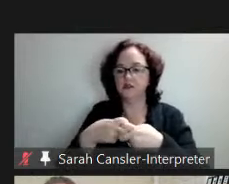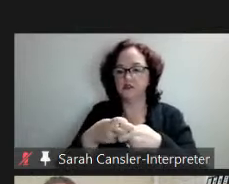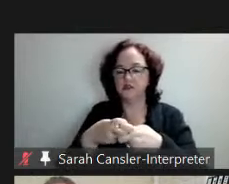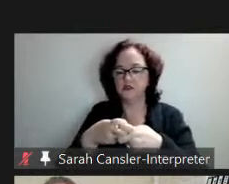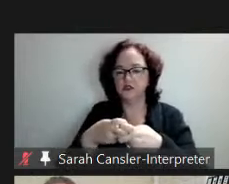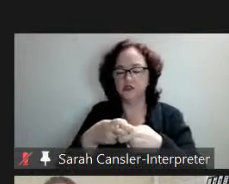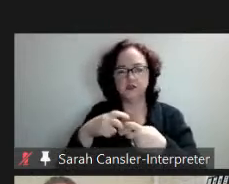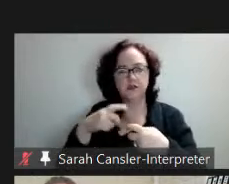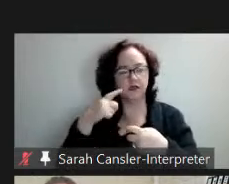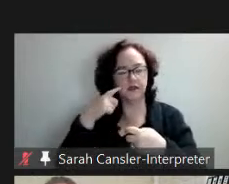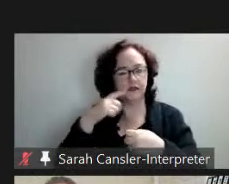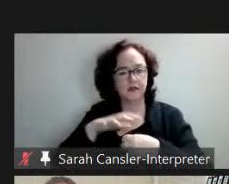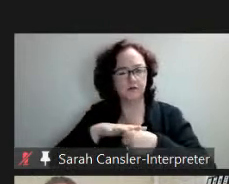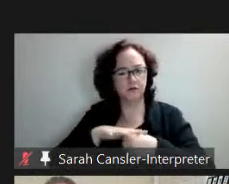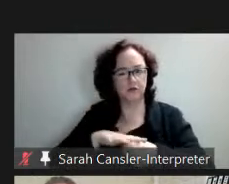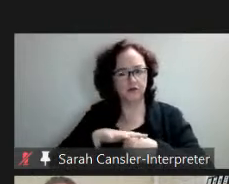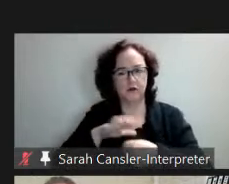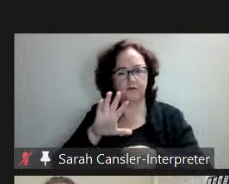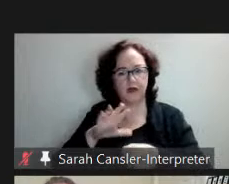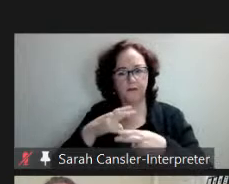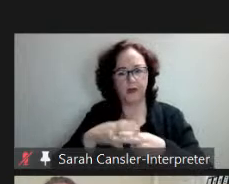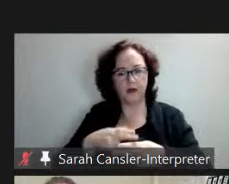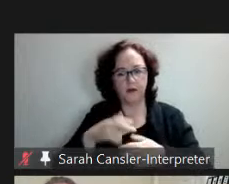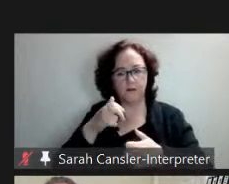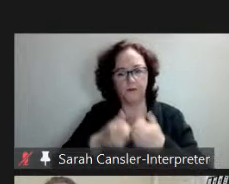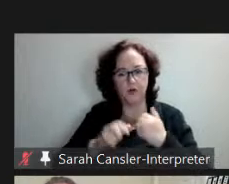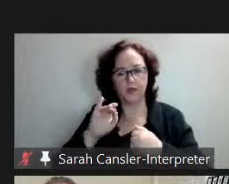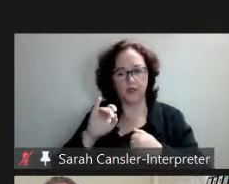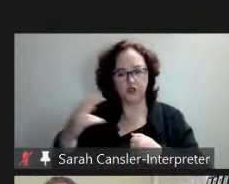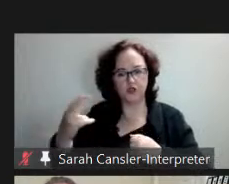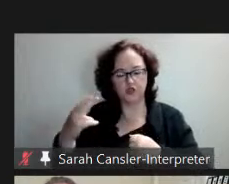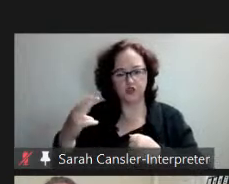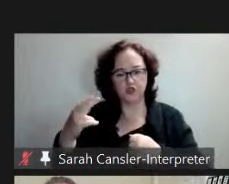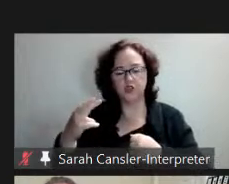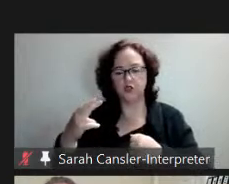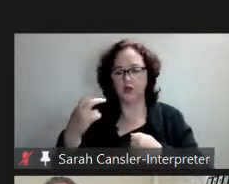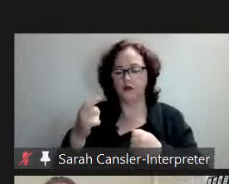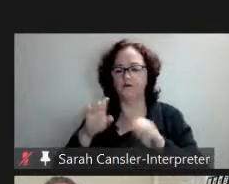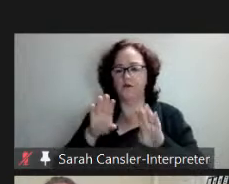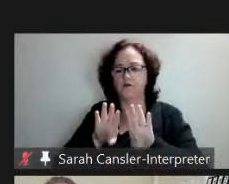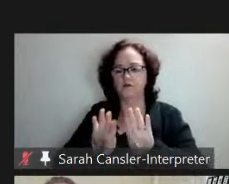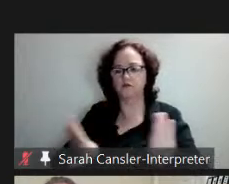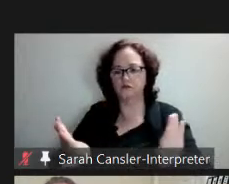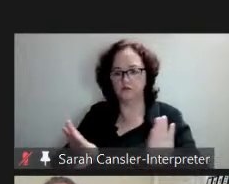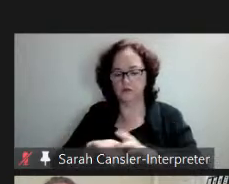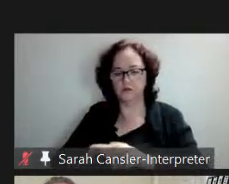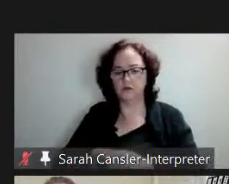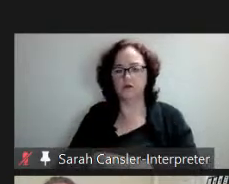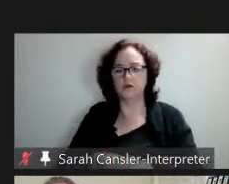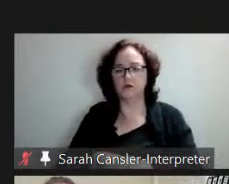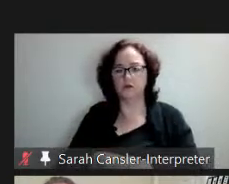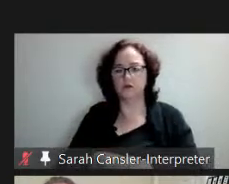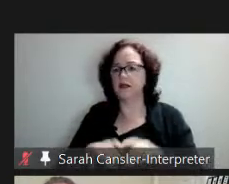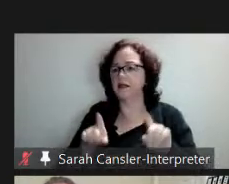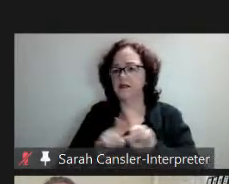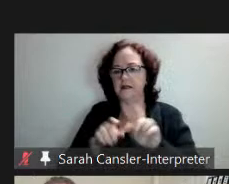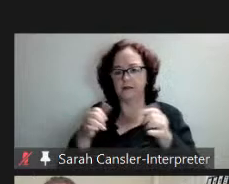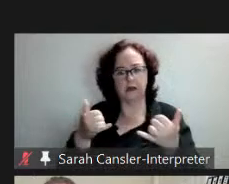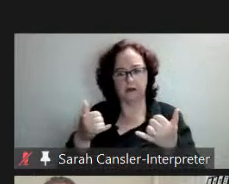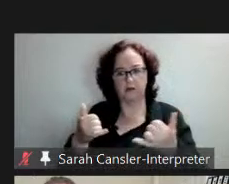5 pounds per square inch in order to open the door, which is exactly the same as the existing swing